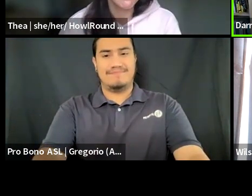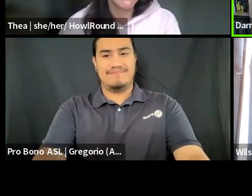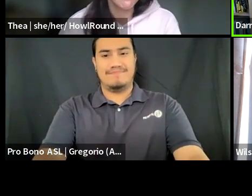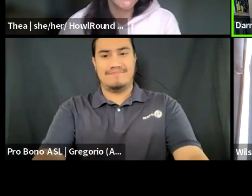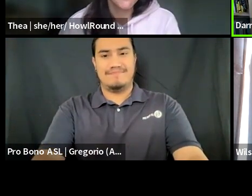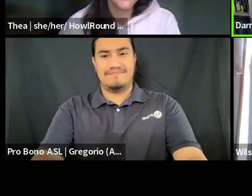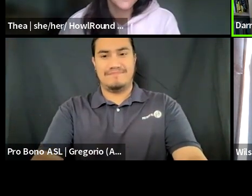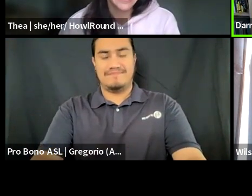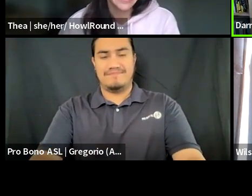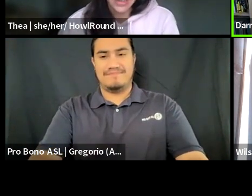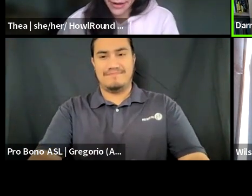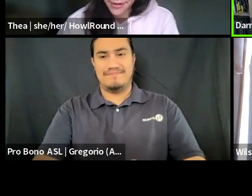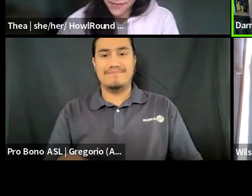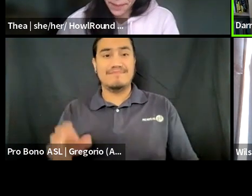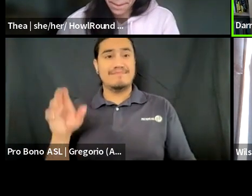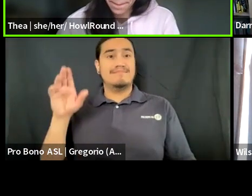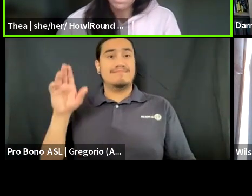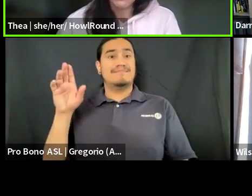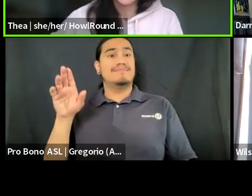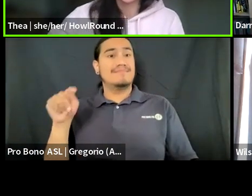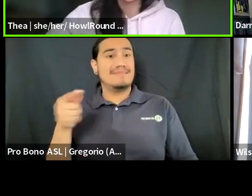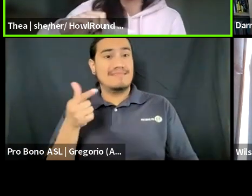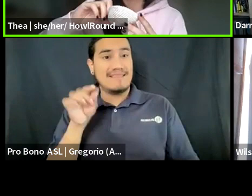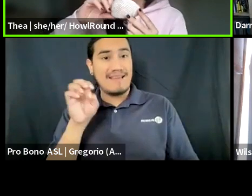Thea? Go.